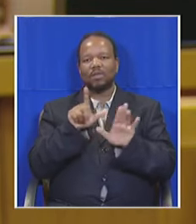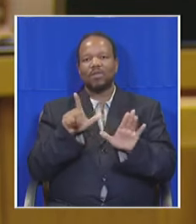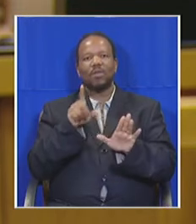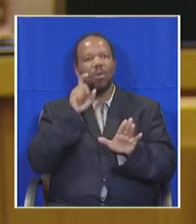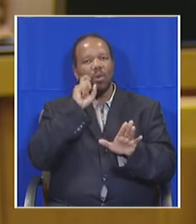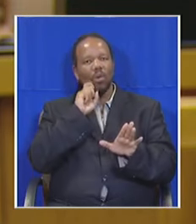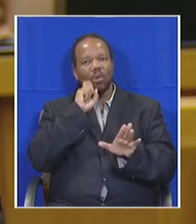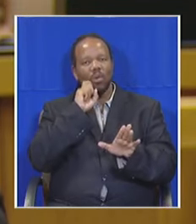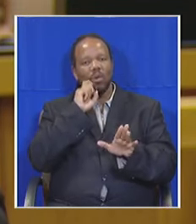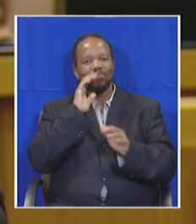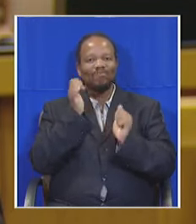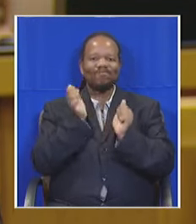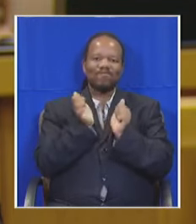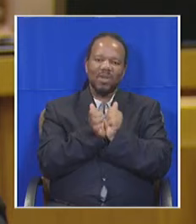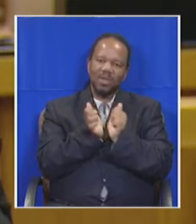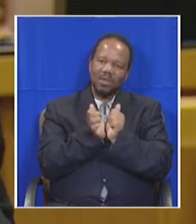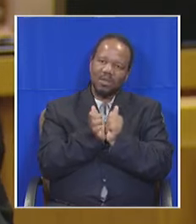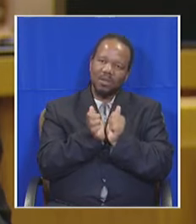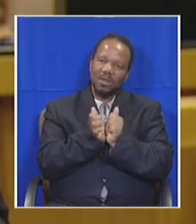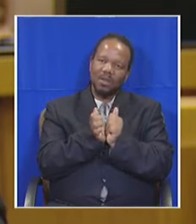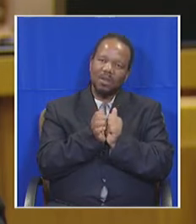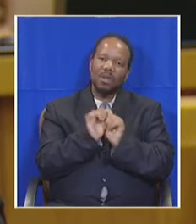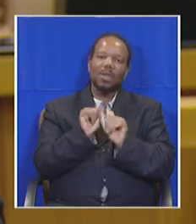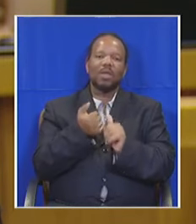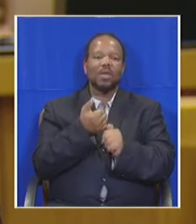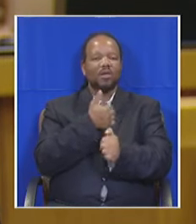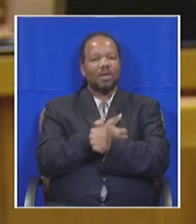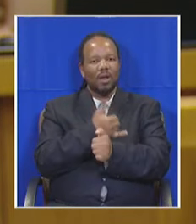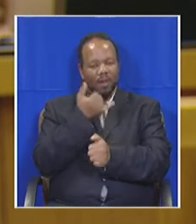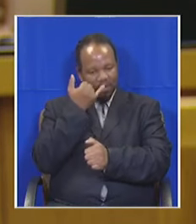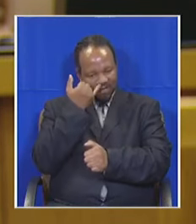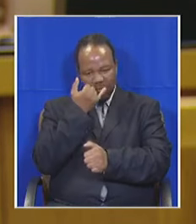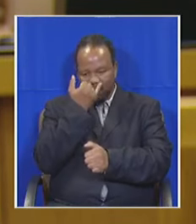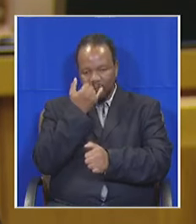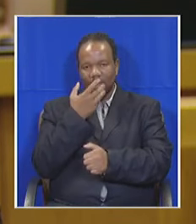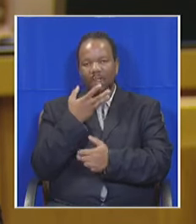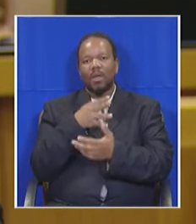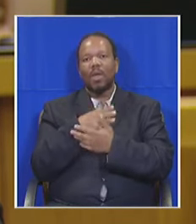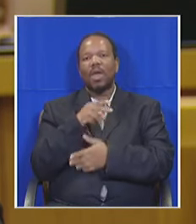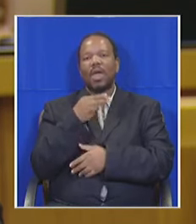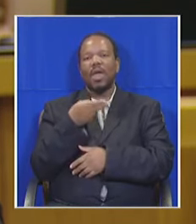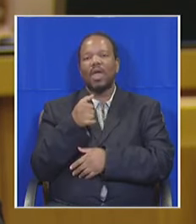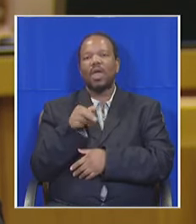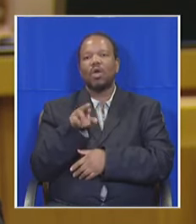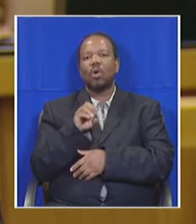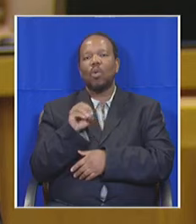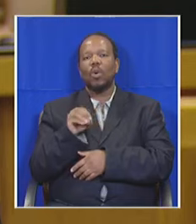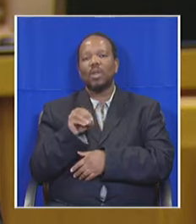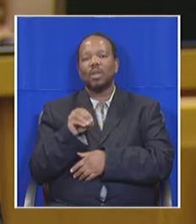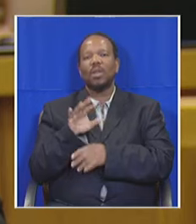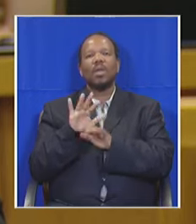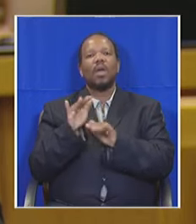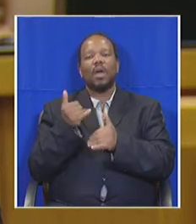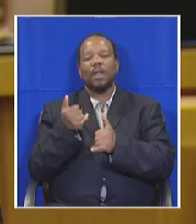immediately arrested in possession of heroin, and intensive investigation followed, which led to the Hawks to